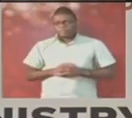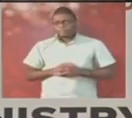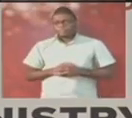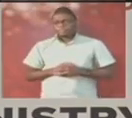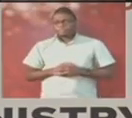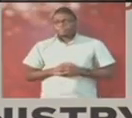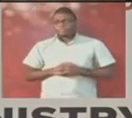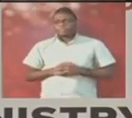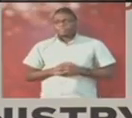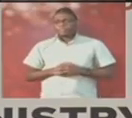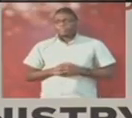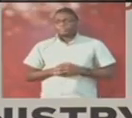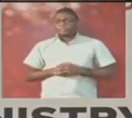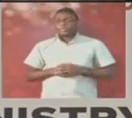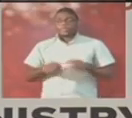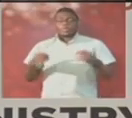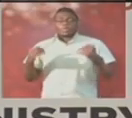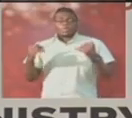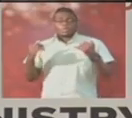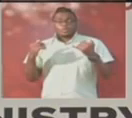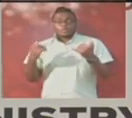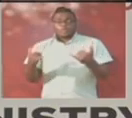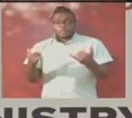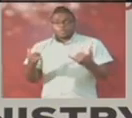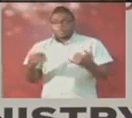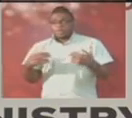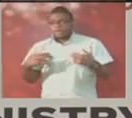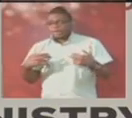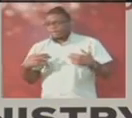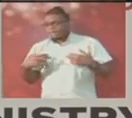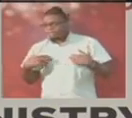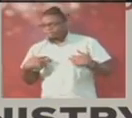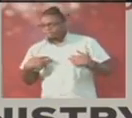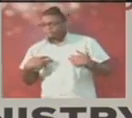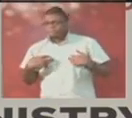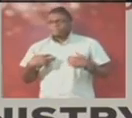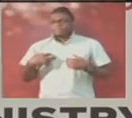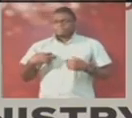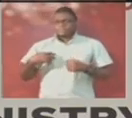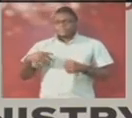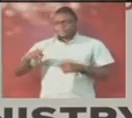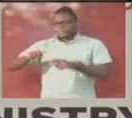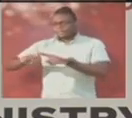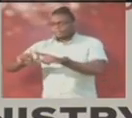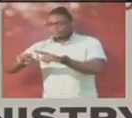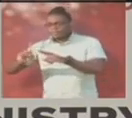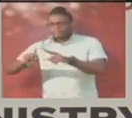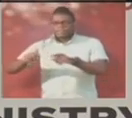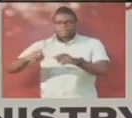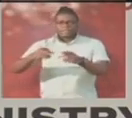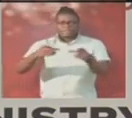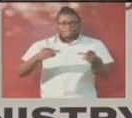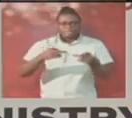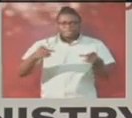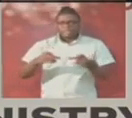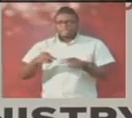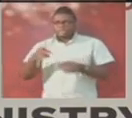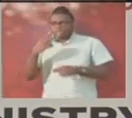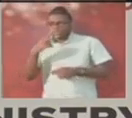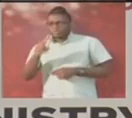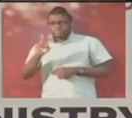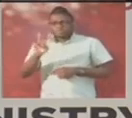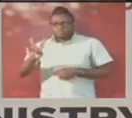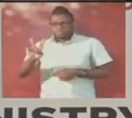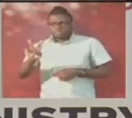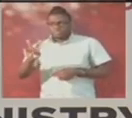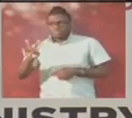this time in Trinidad and Tobago, where we have 13 facilities, approximately 12 of those facilities are above the red